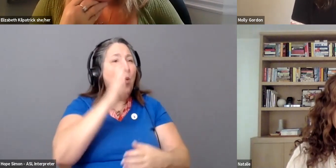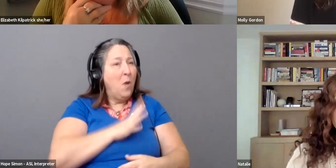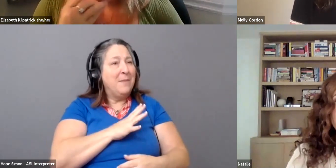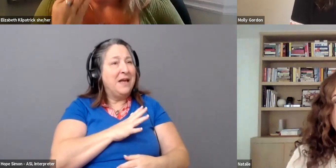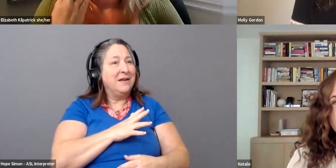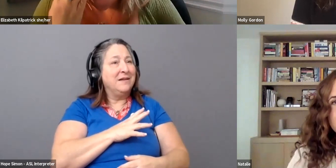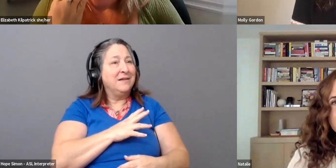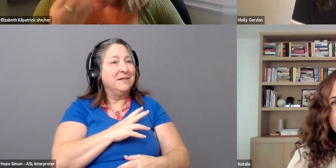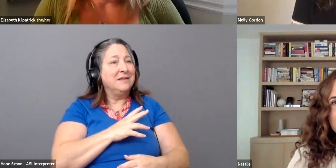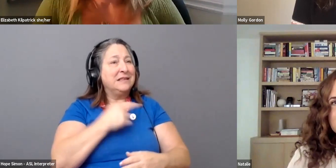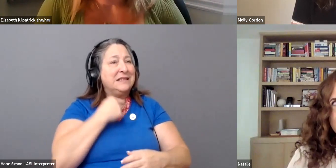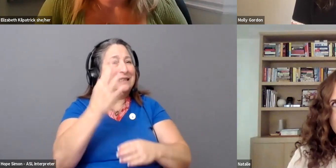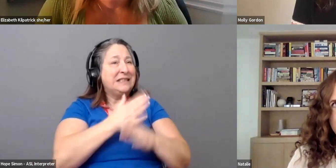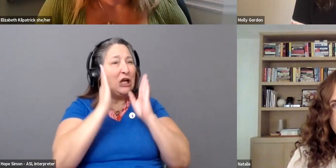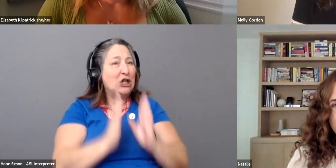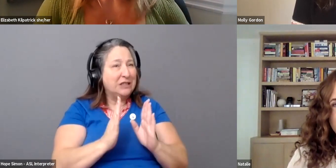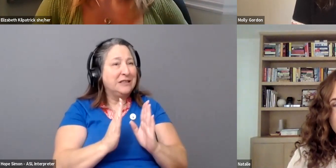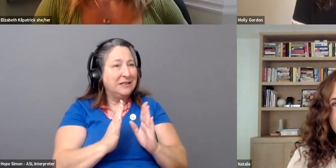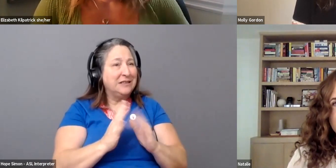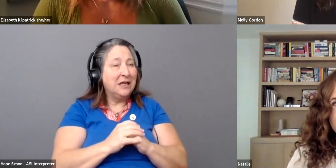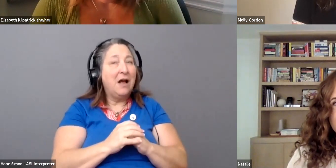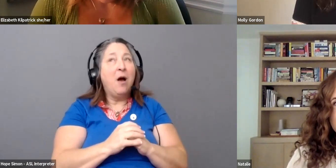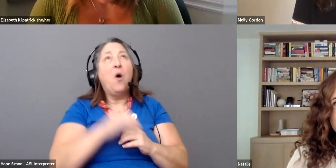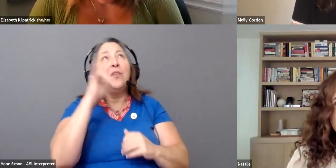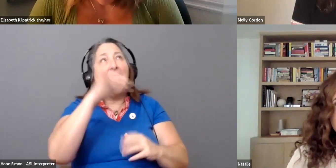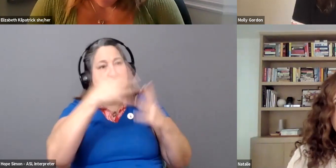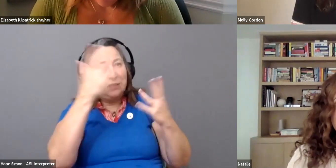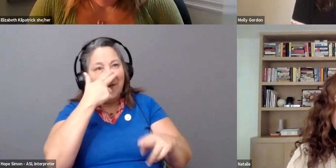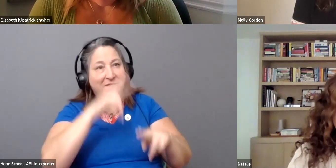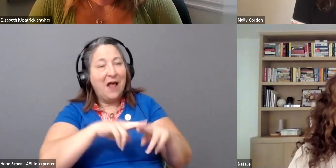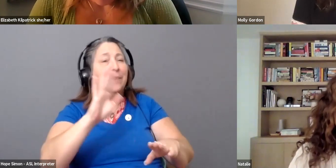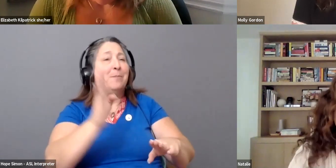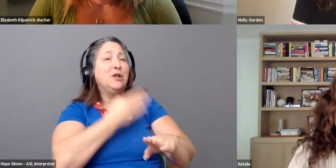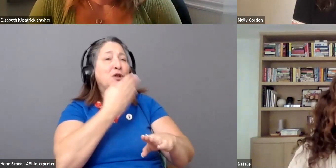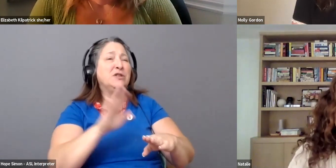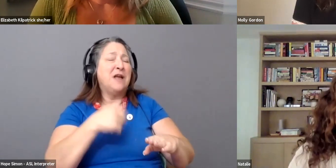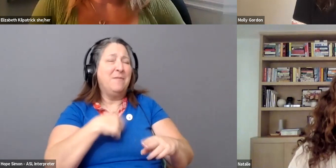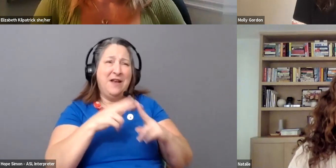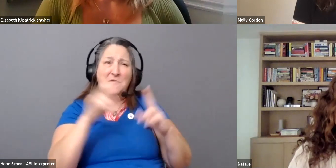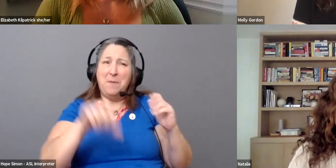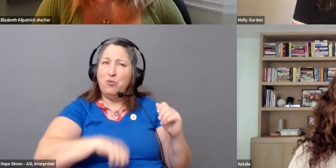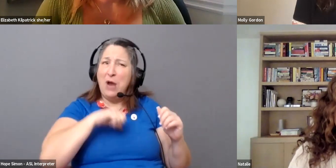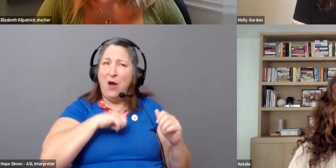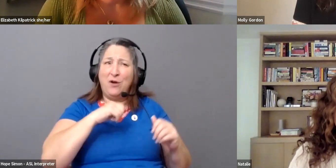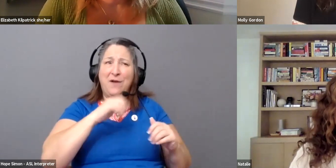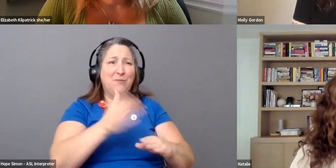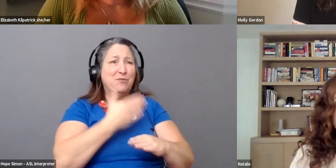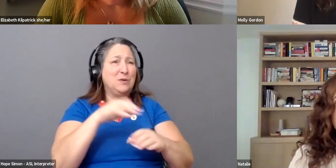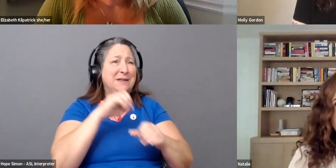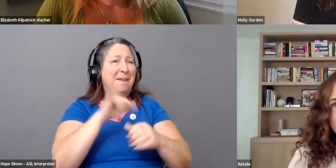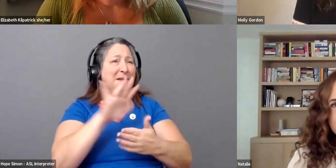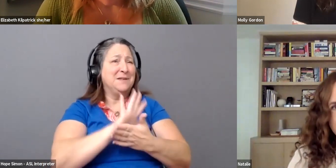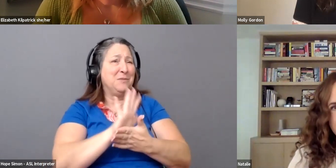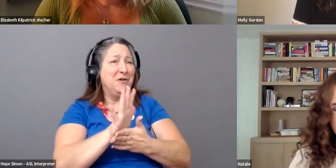Yeah, that was so much fun. The music, I'm really proud of the music in this movie, both the